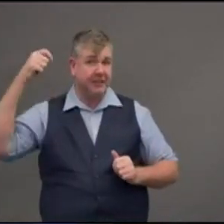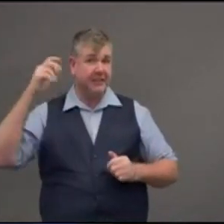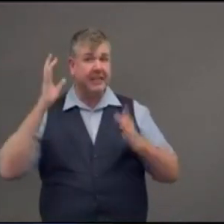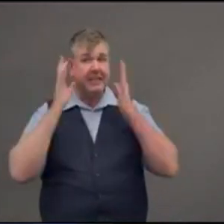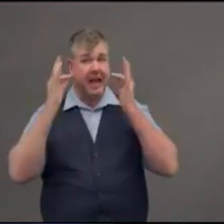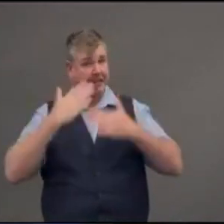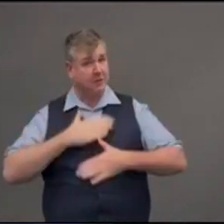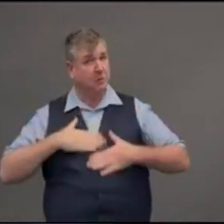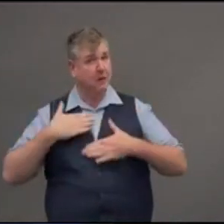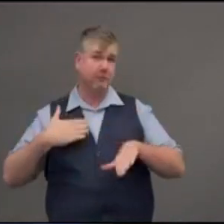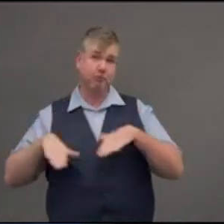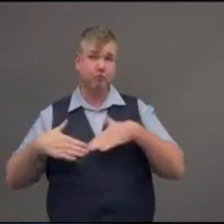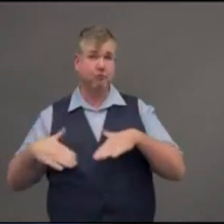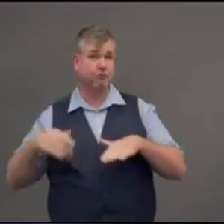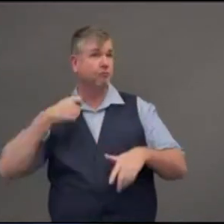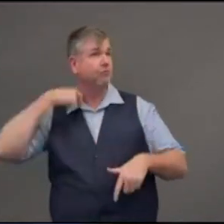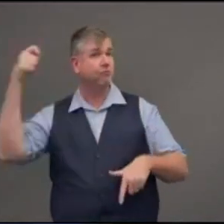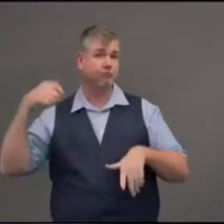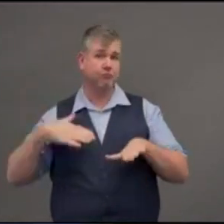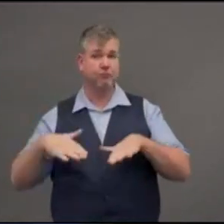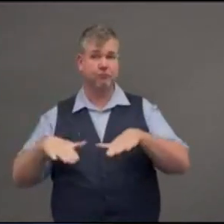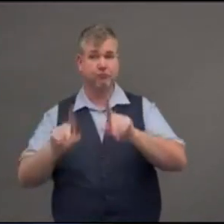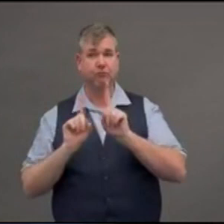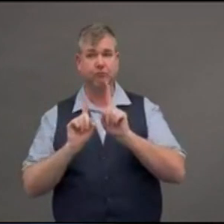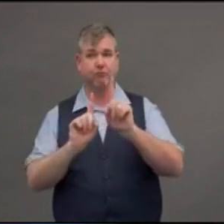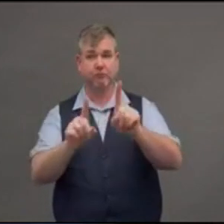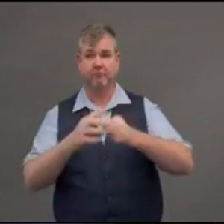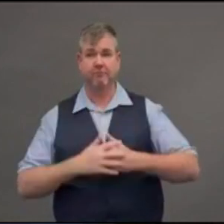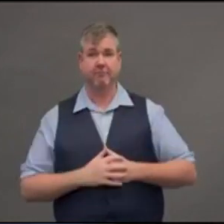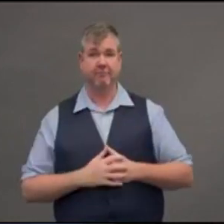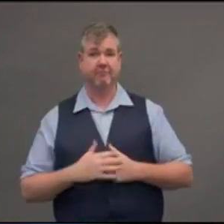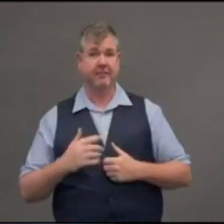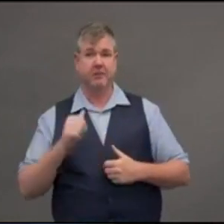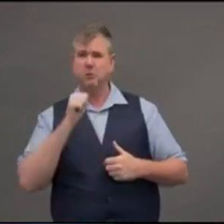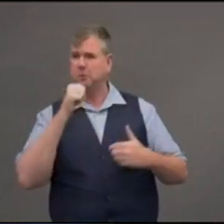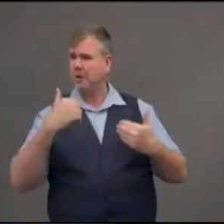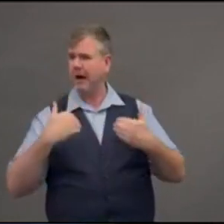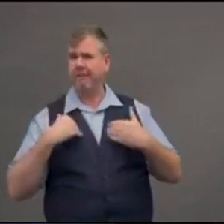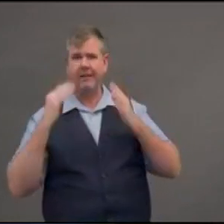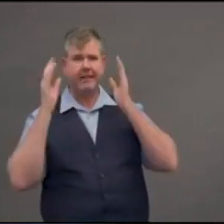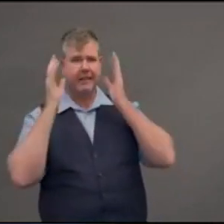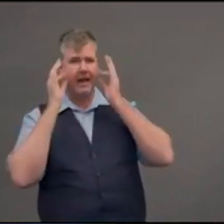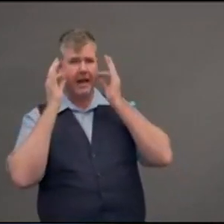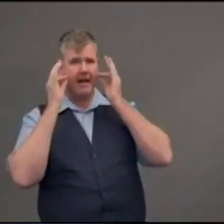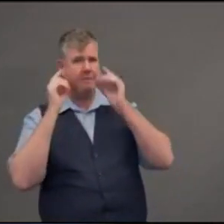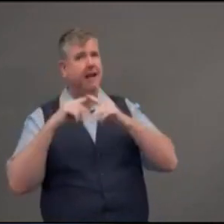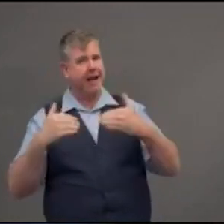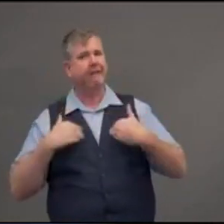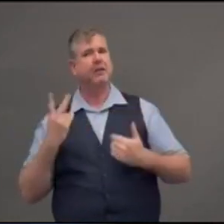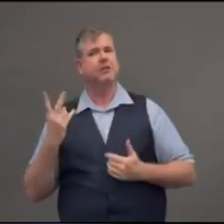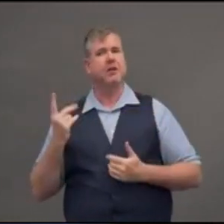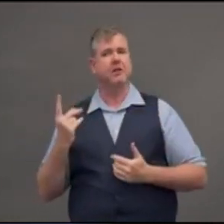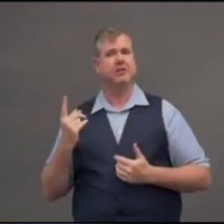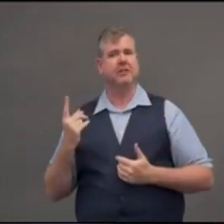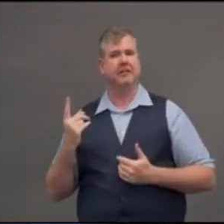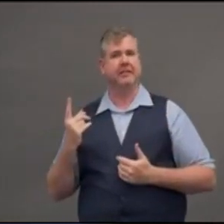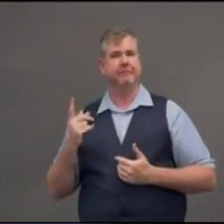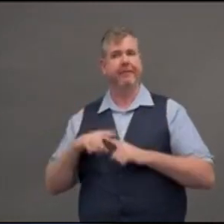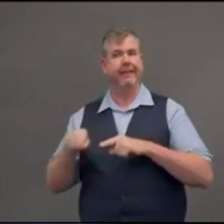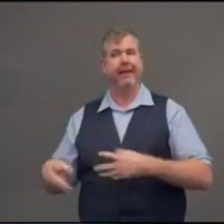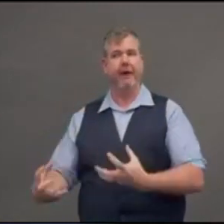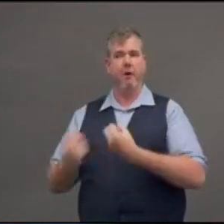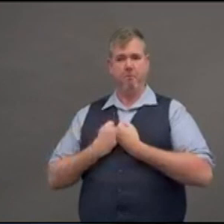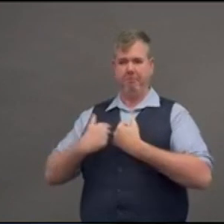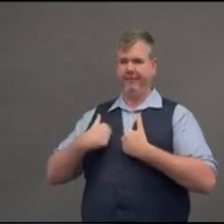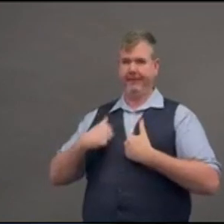Interesting. I own dogs, not Yeah. cat. I have dogs, rather. They own me. Thank you so much. This was a great conversation